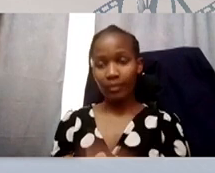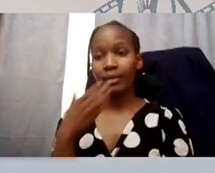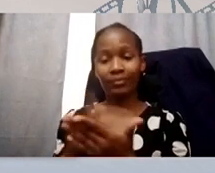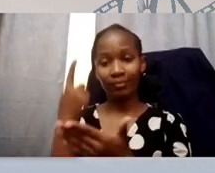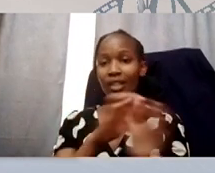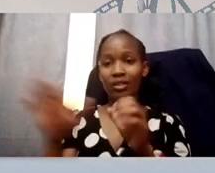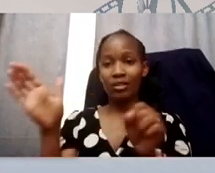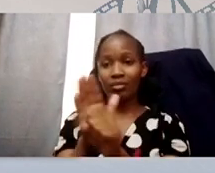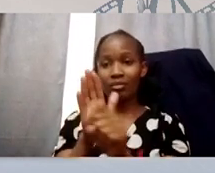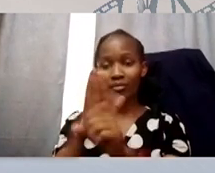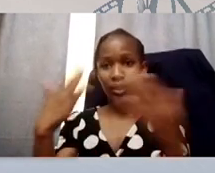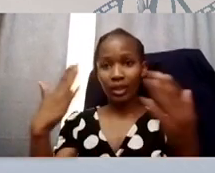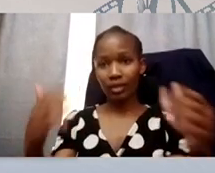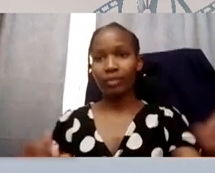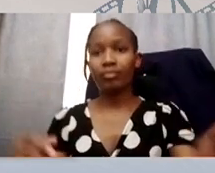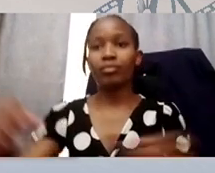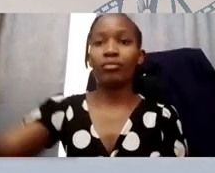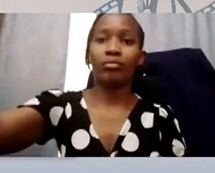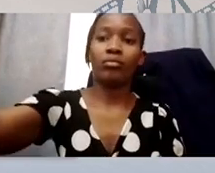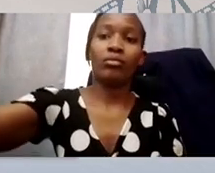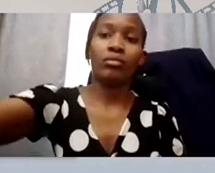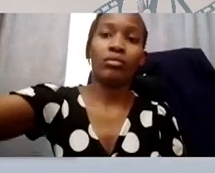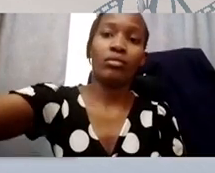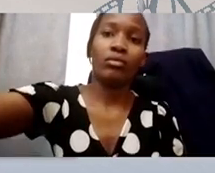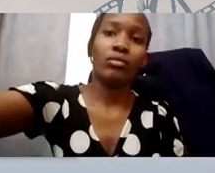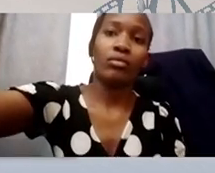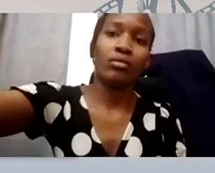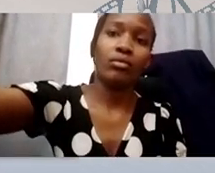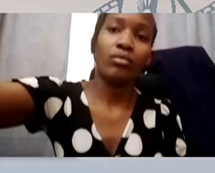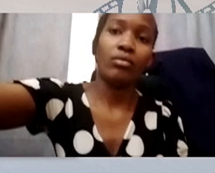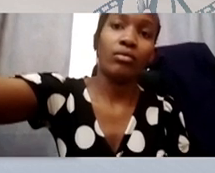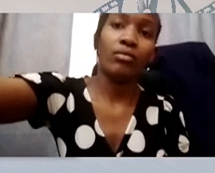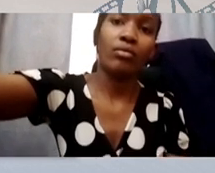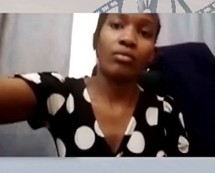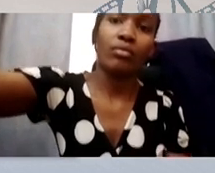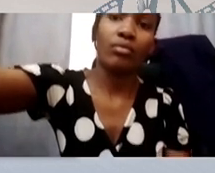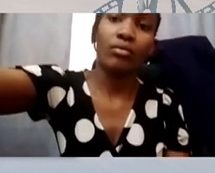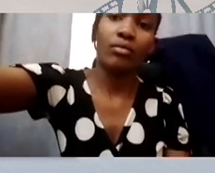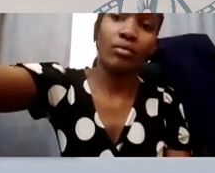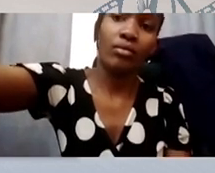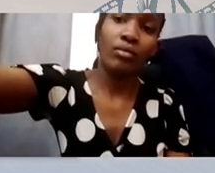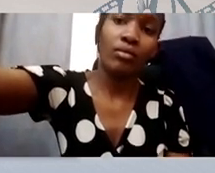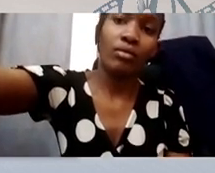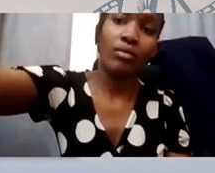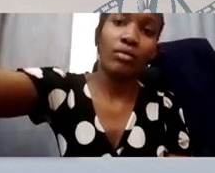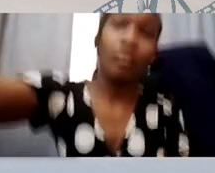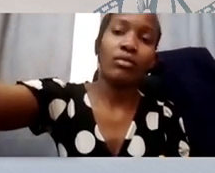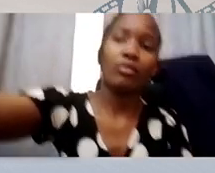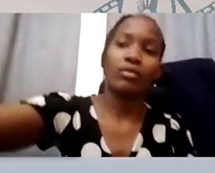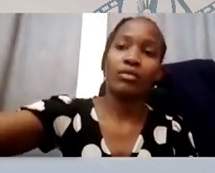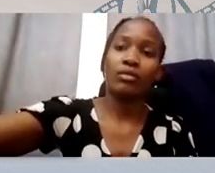Don't worry. We will walk or we shall run together on this particular plan. I will be your coach, Chris. I will be your coach,